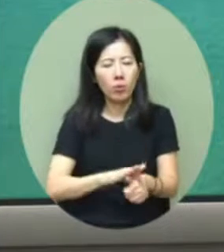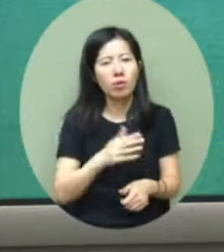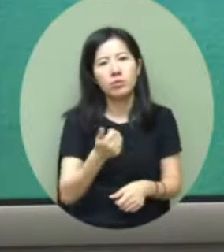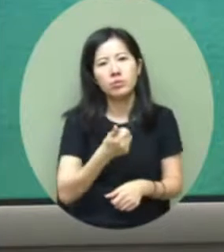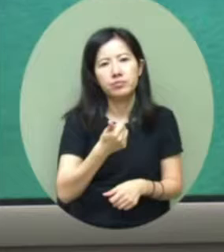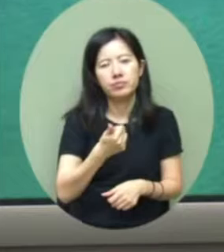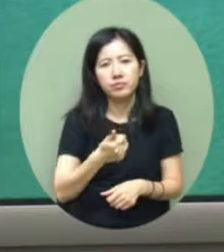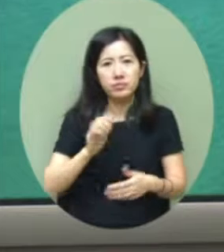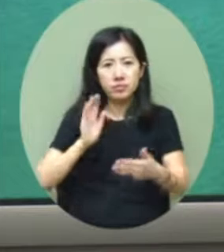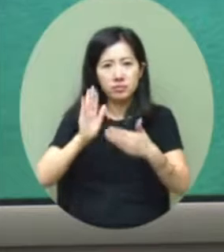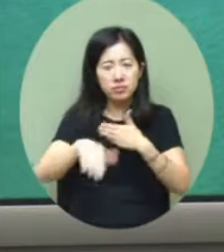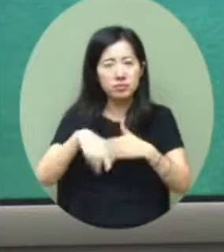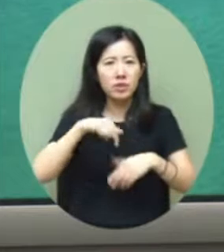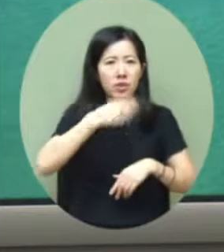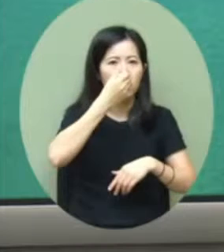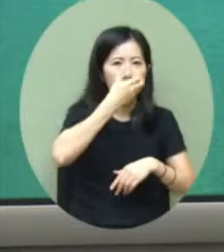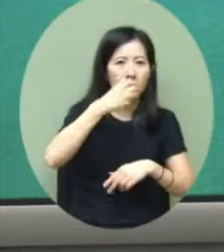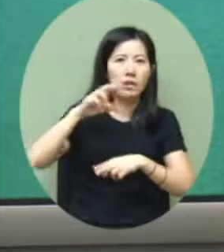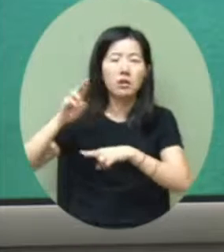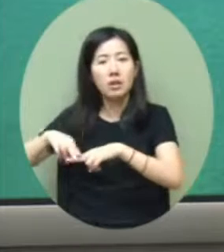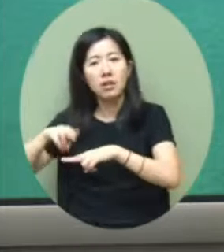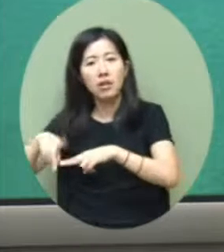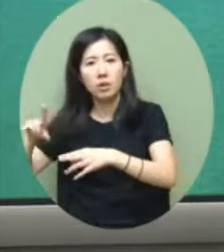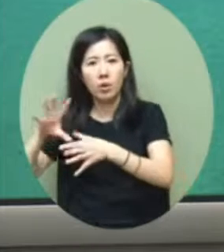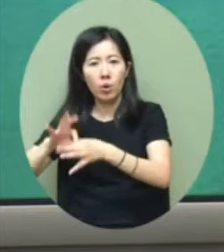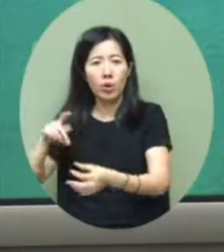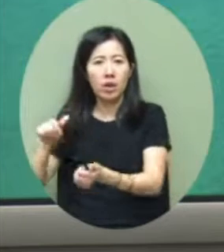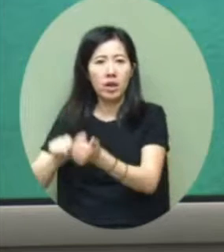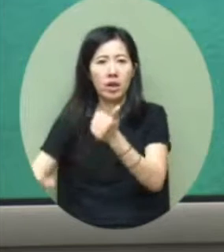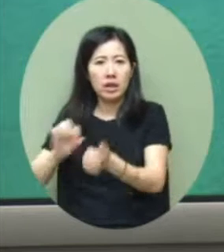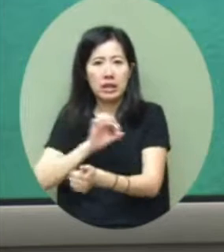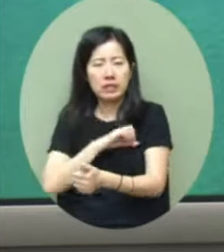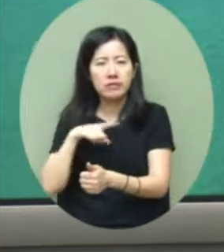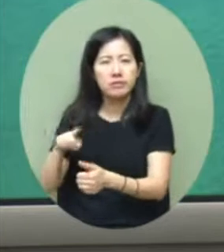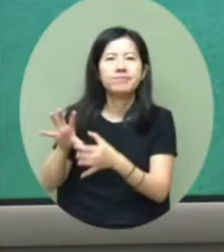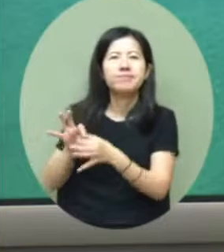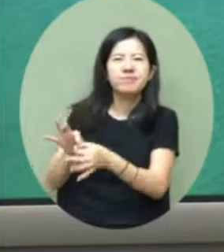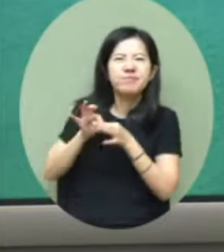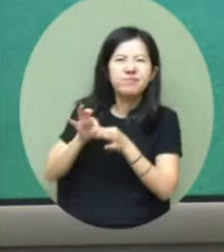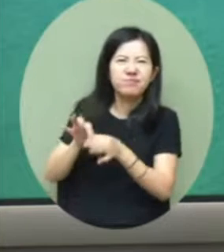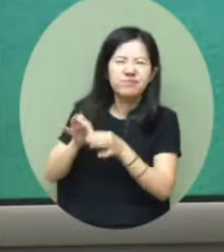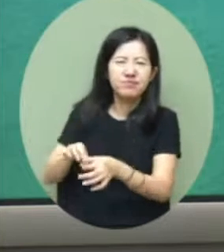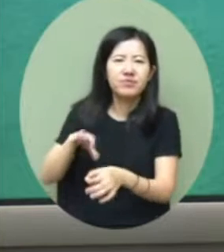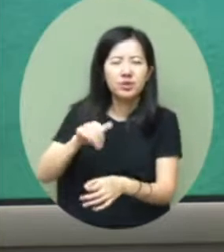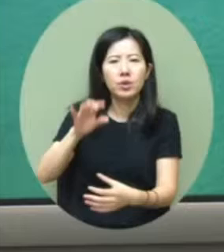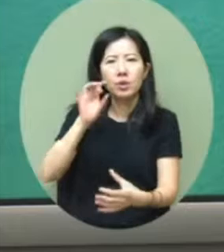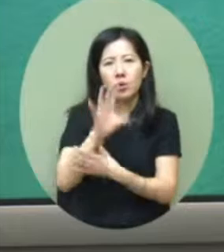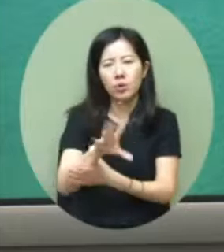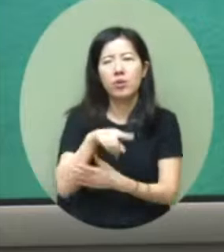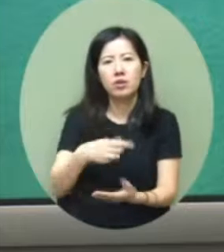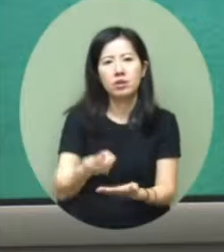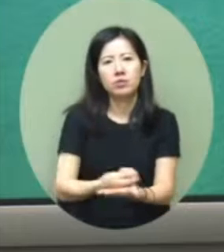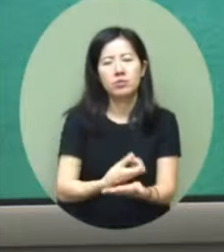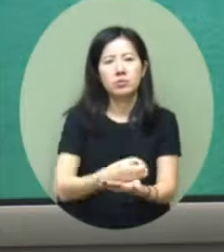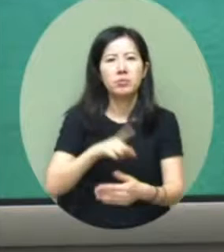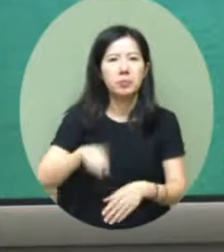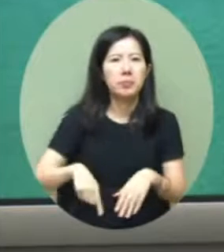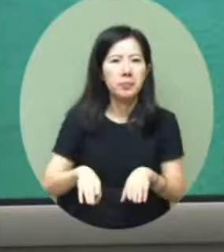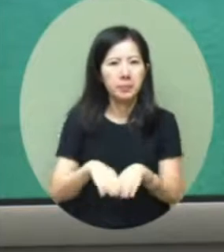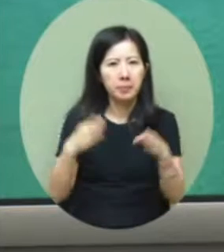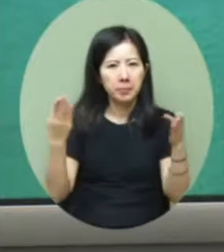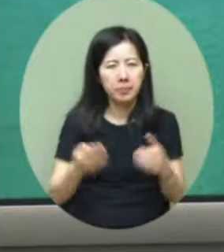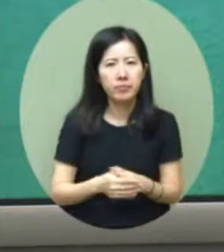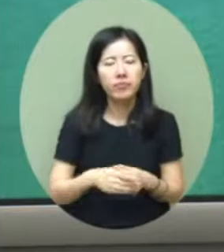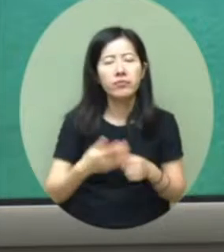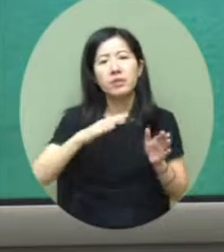to asset management businesses in Hong Kong. We will maintain close liaison with ministries and commissions on